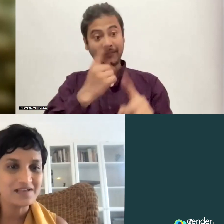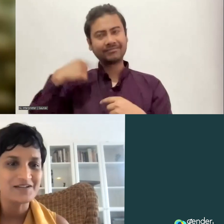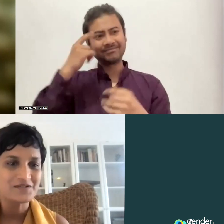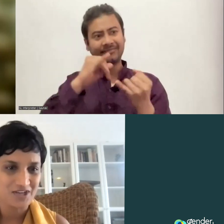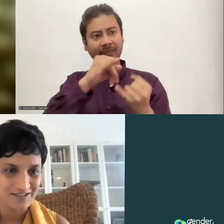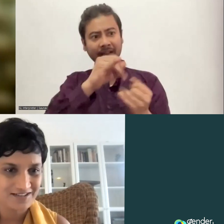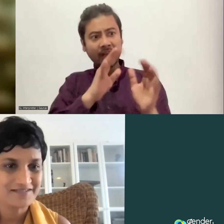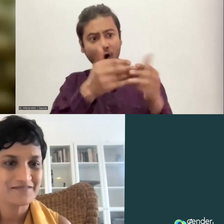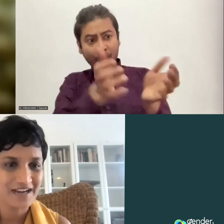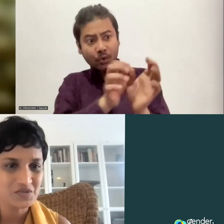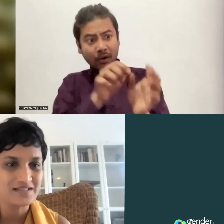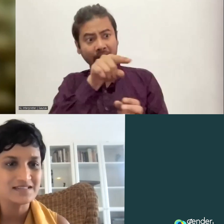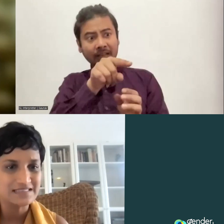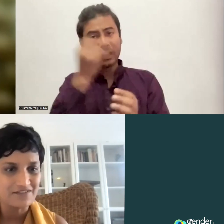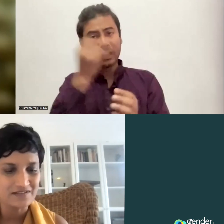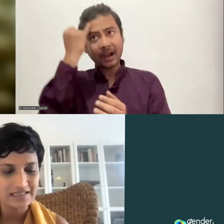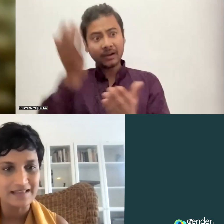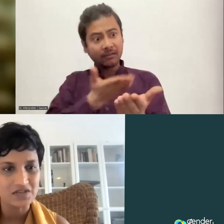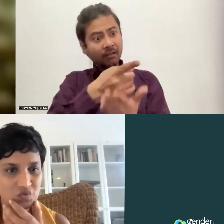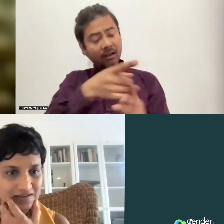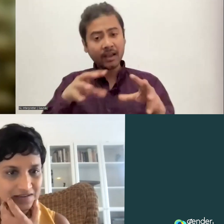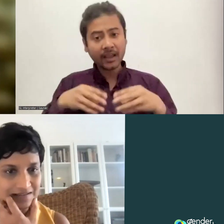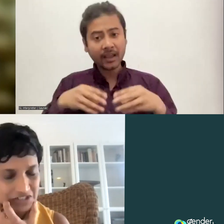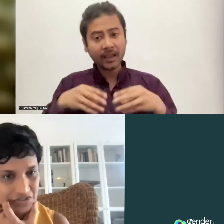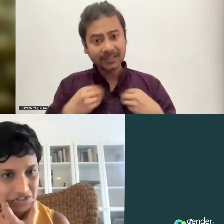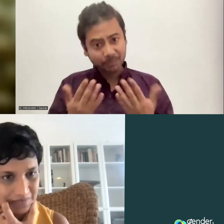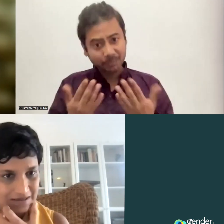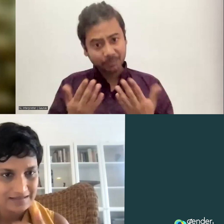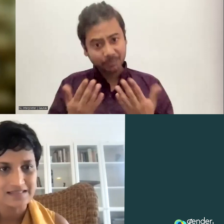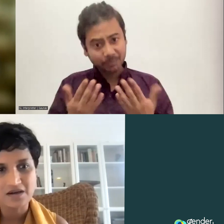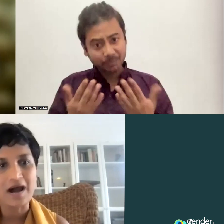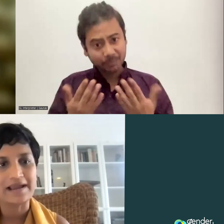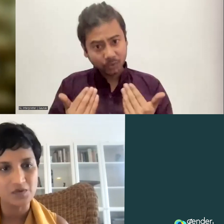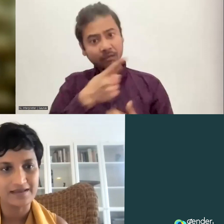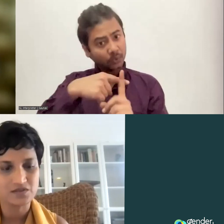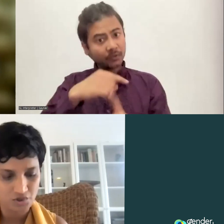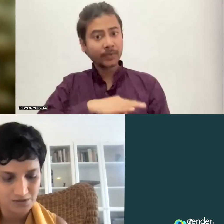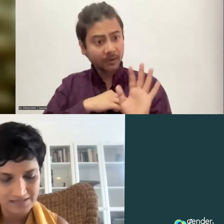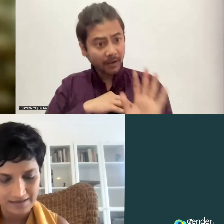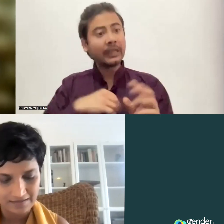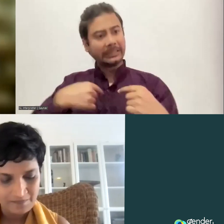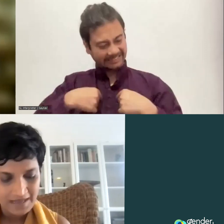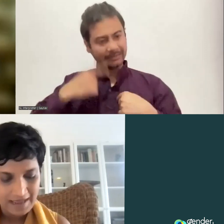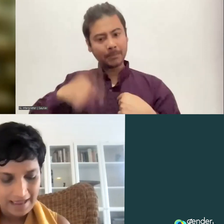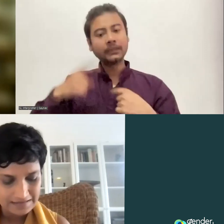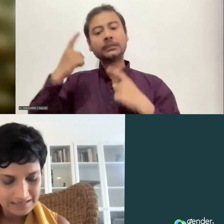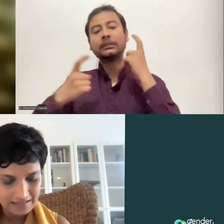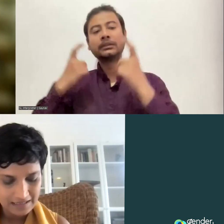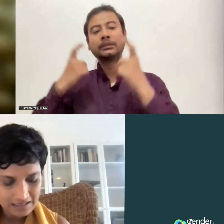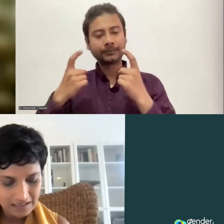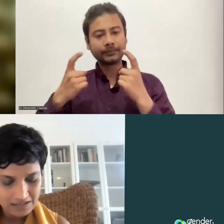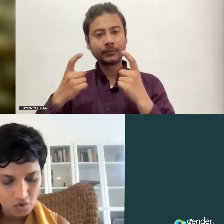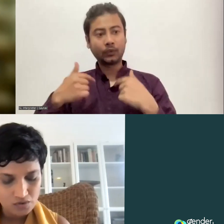we willing to change, right? So it's definitely that two-way relationship. That's how I look at social design. And